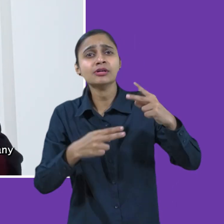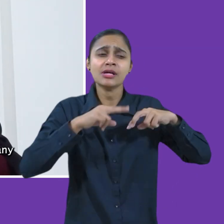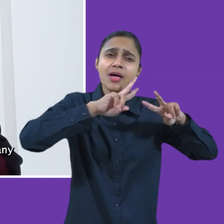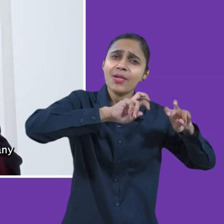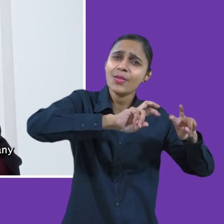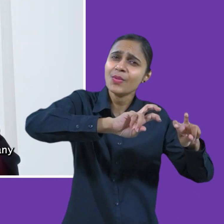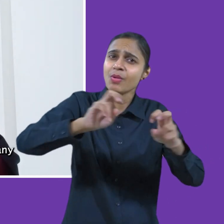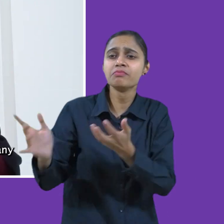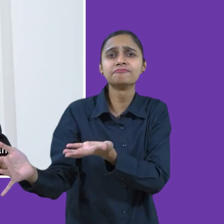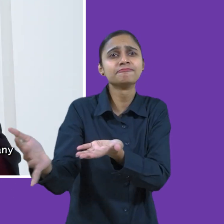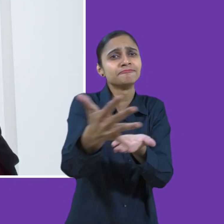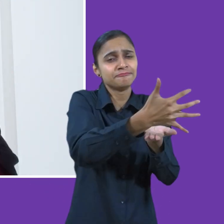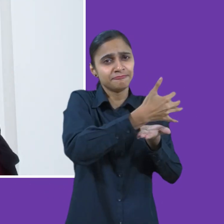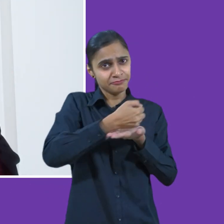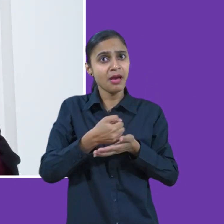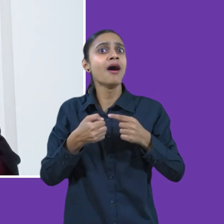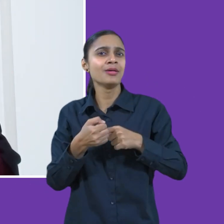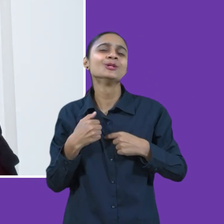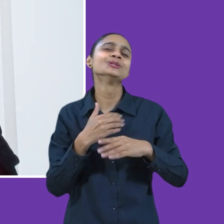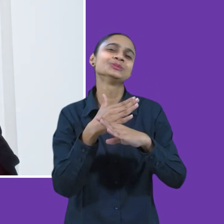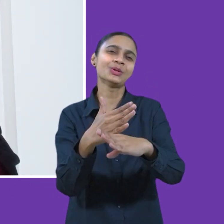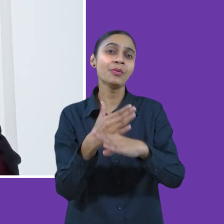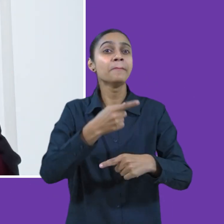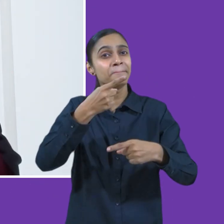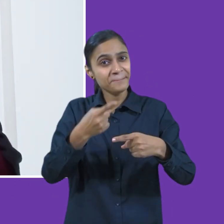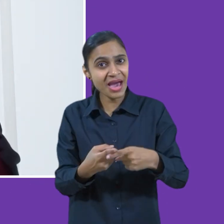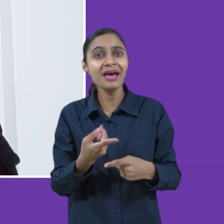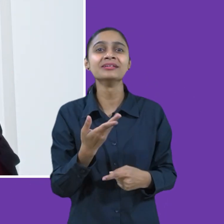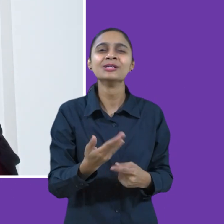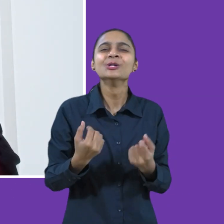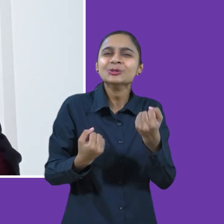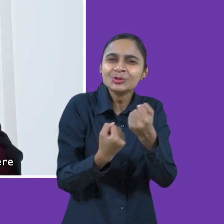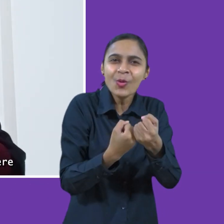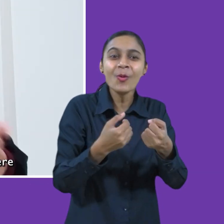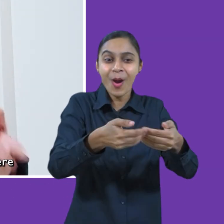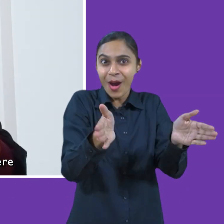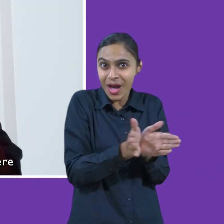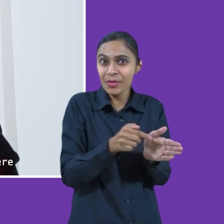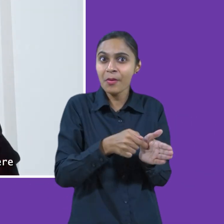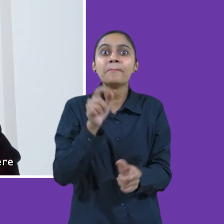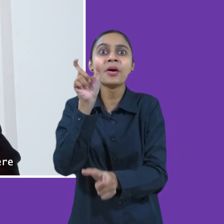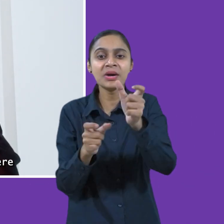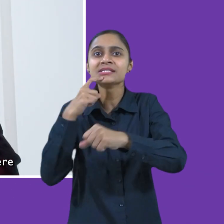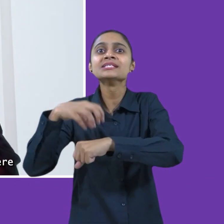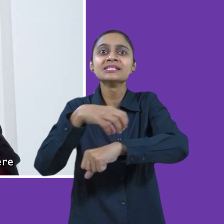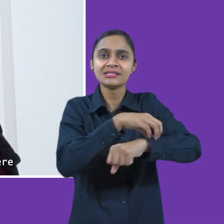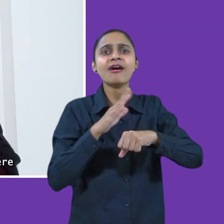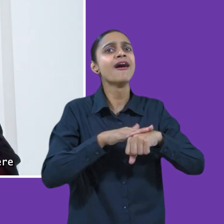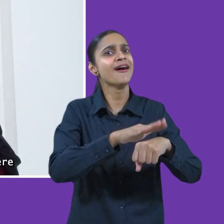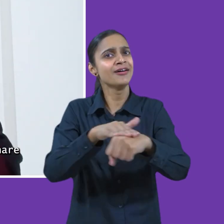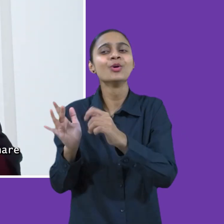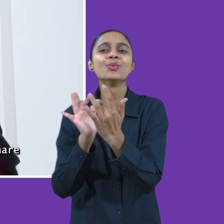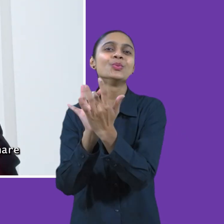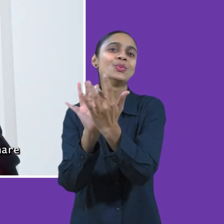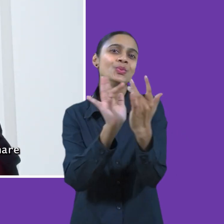with many people, through YouTube. I get many questions, and also through our support network.